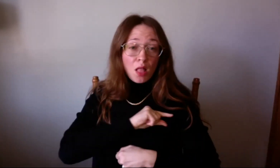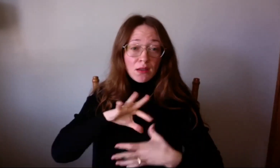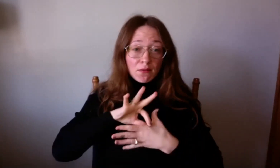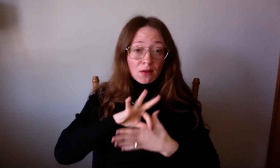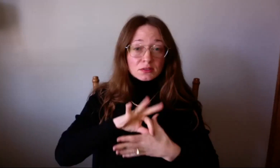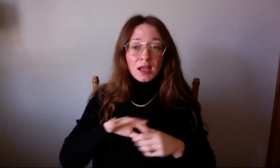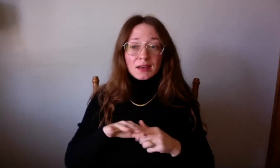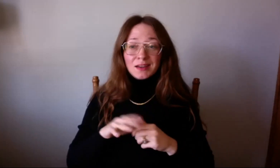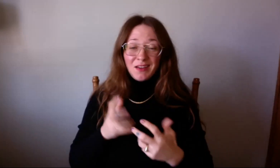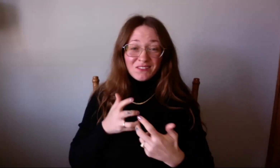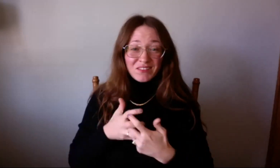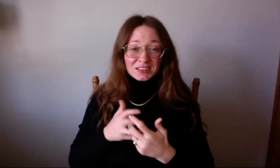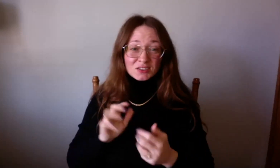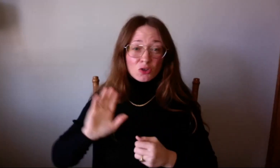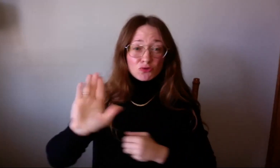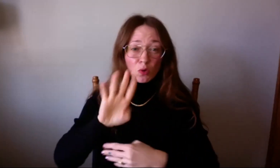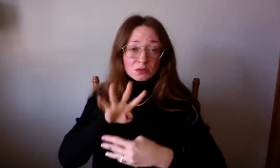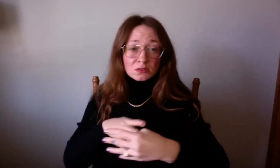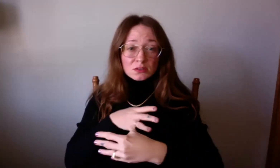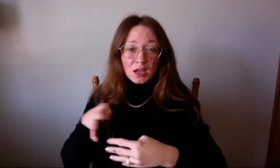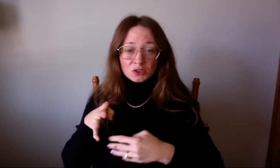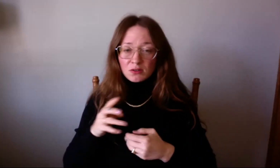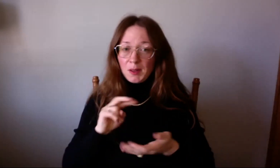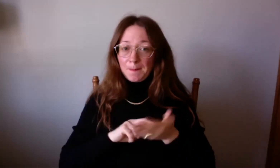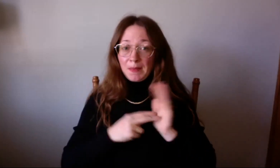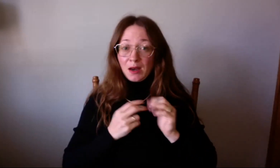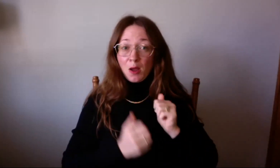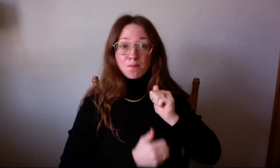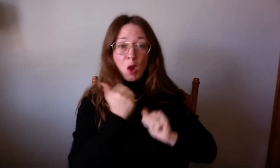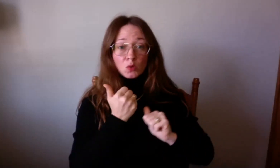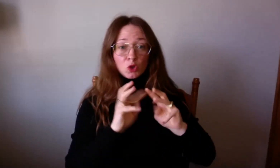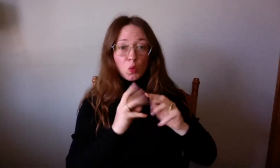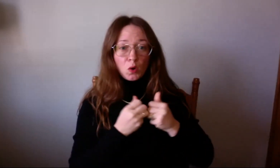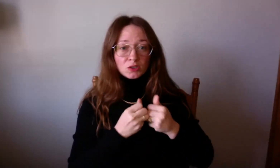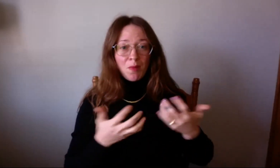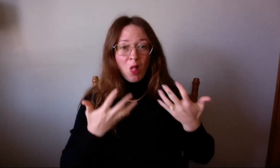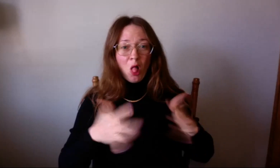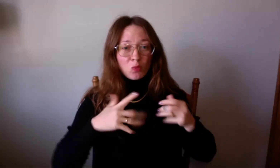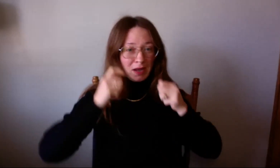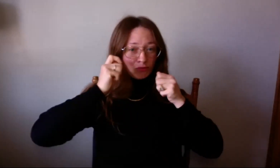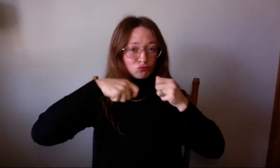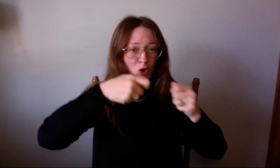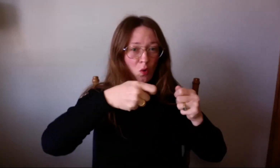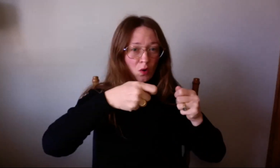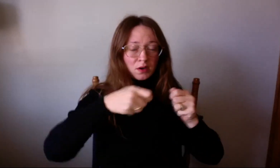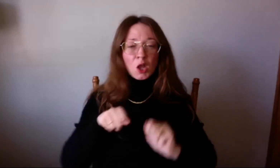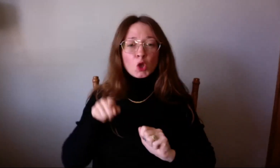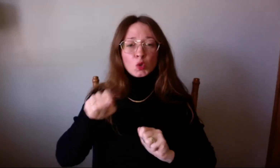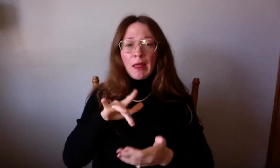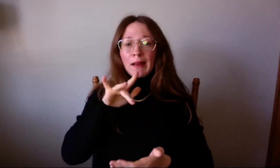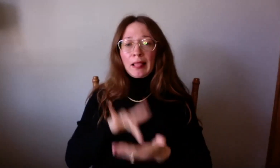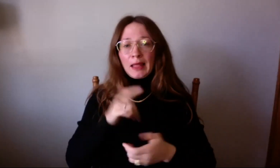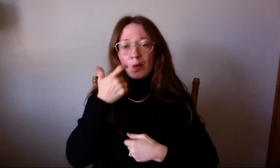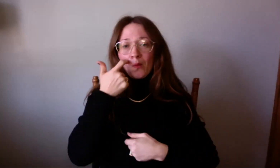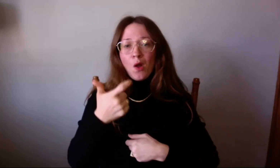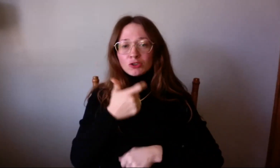fits with your busy schedules, the majority of conference sessions have been pre-recorded and are available for viewing at your convenience through